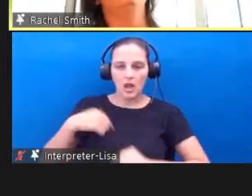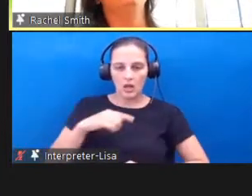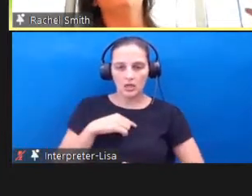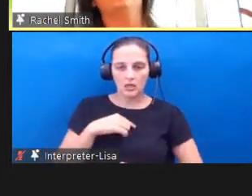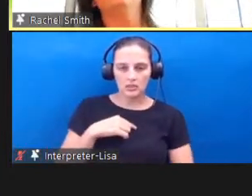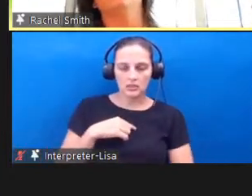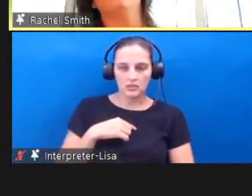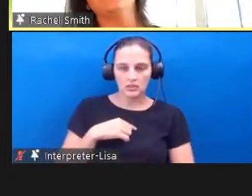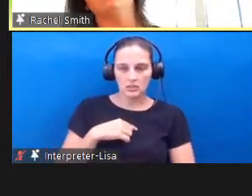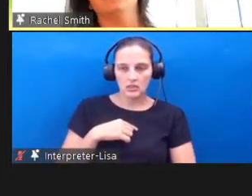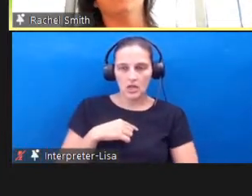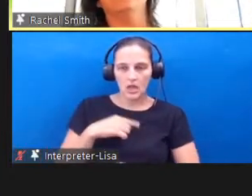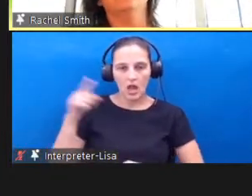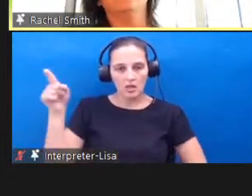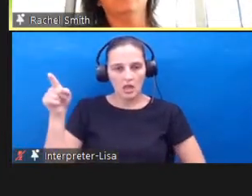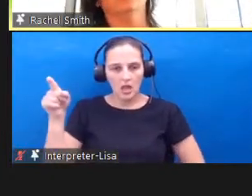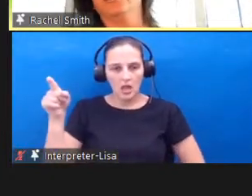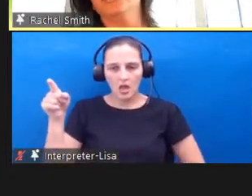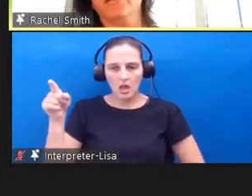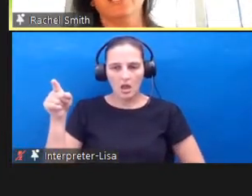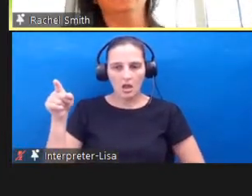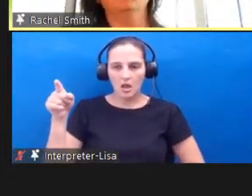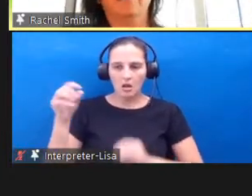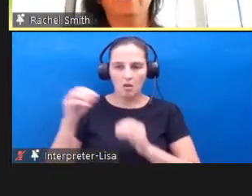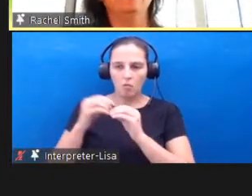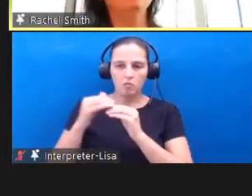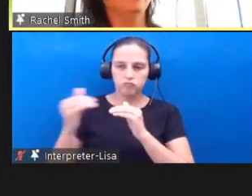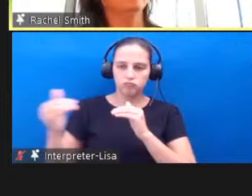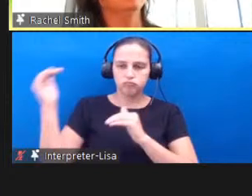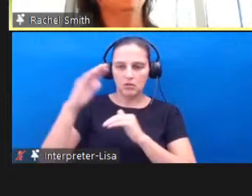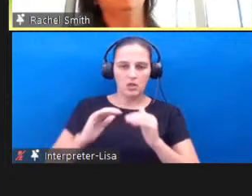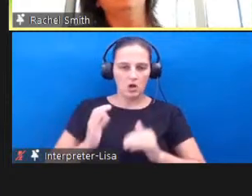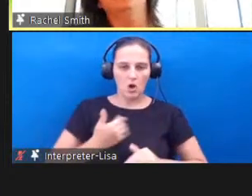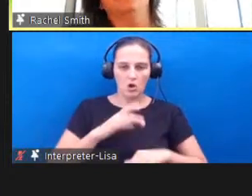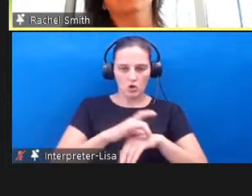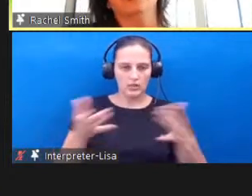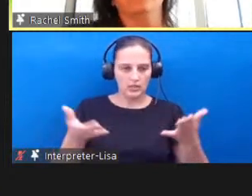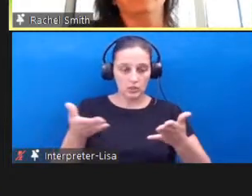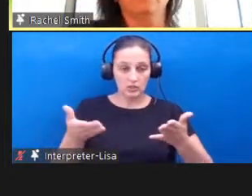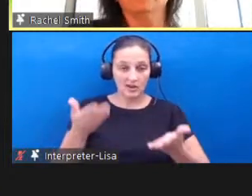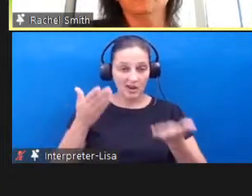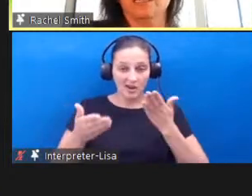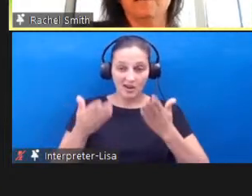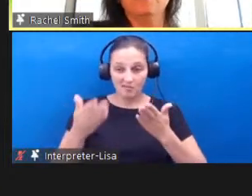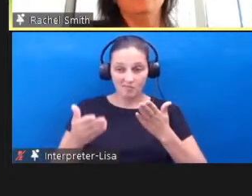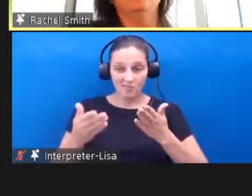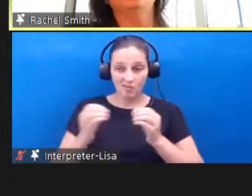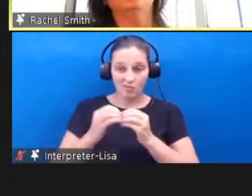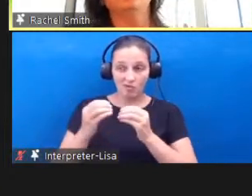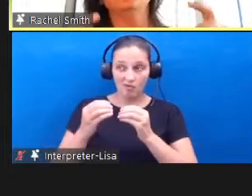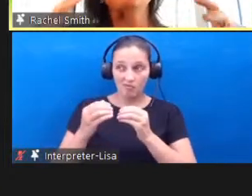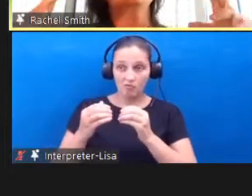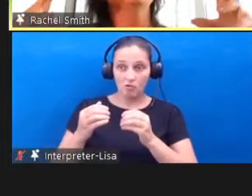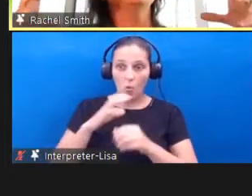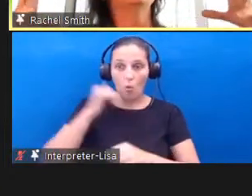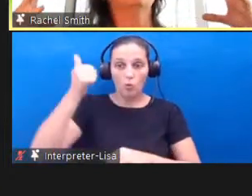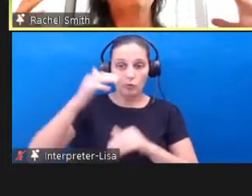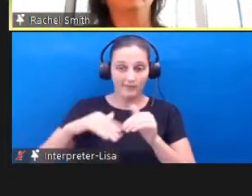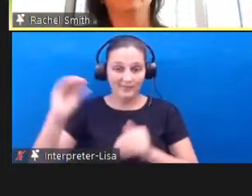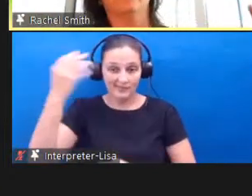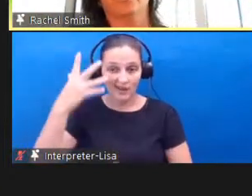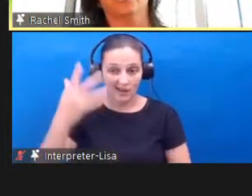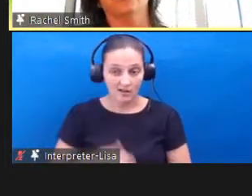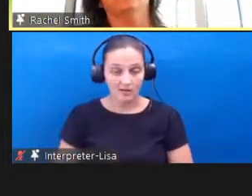likely find them way beyond our longevity on this planet, even possibly beyond the longevity of the sun. And so this was just